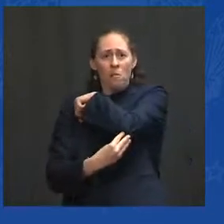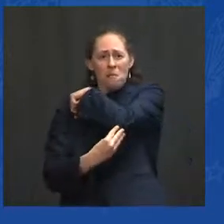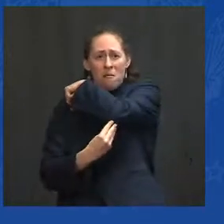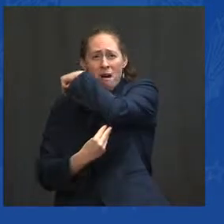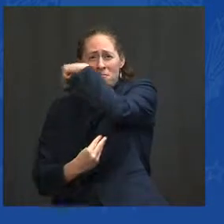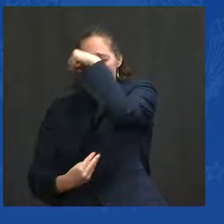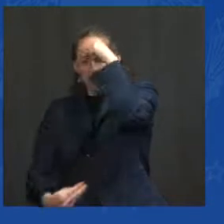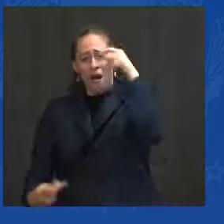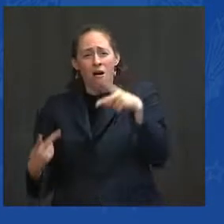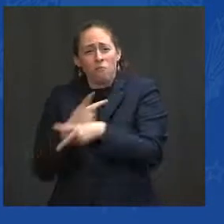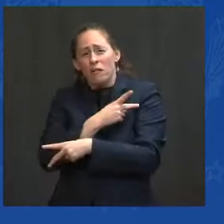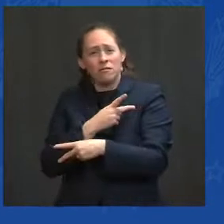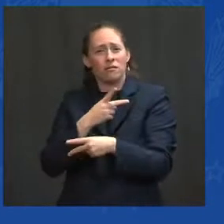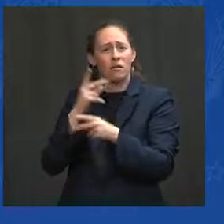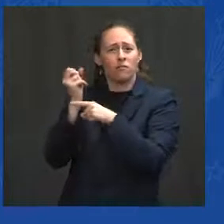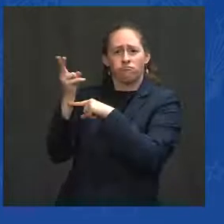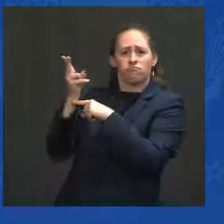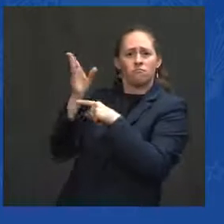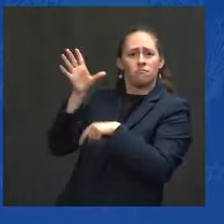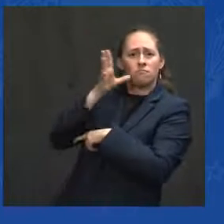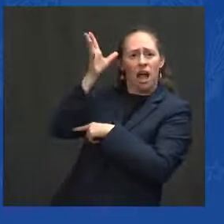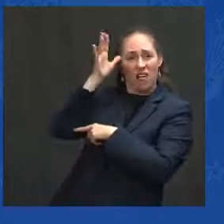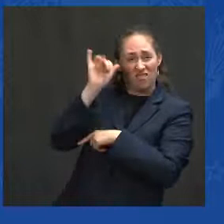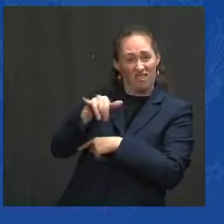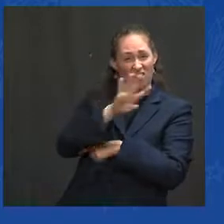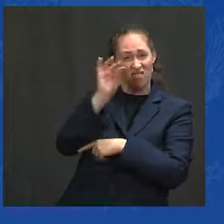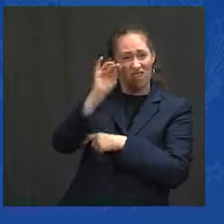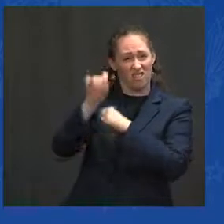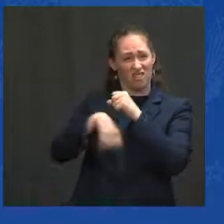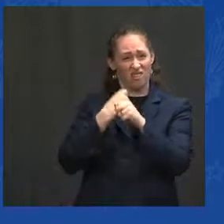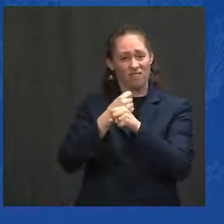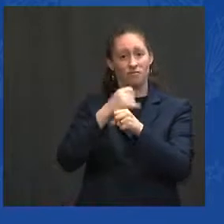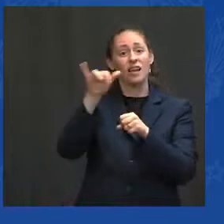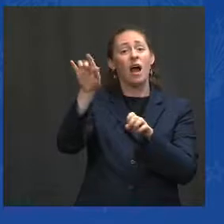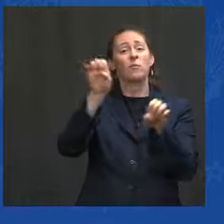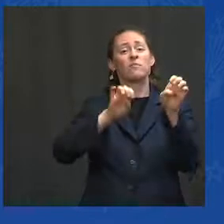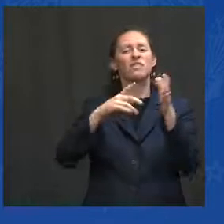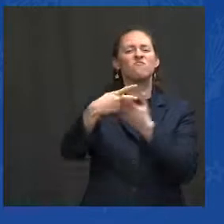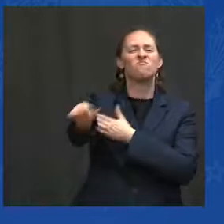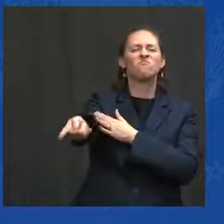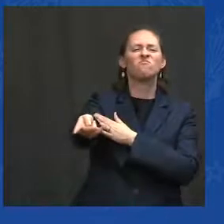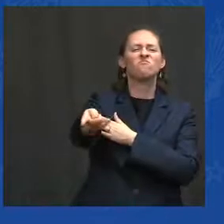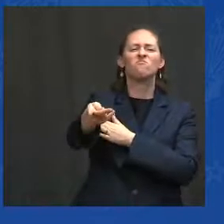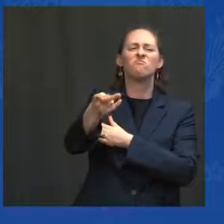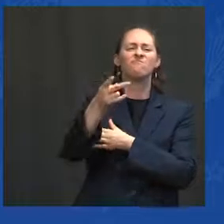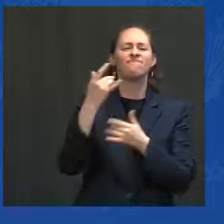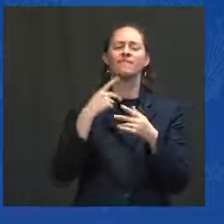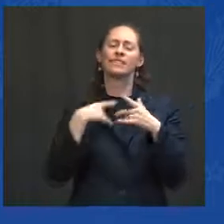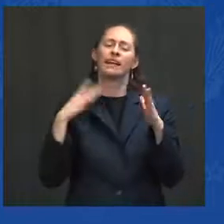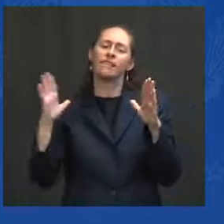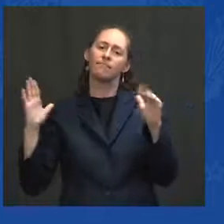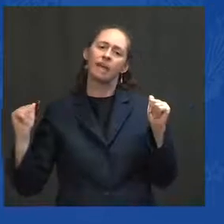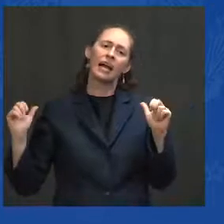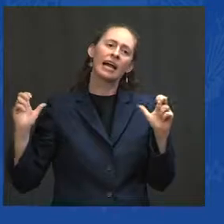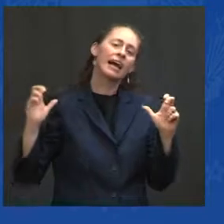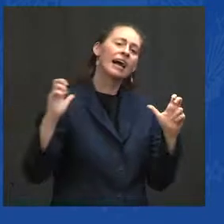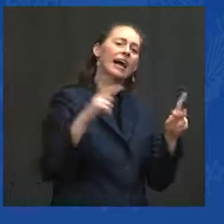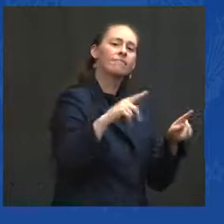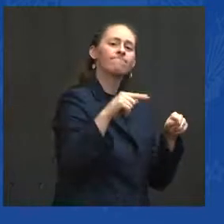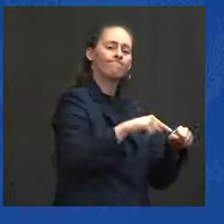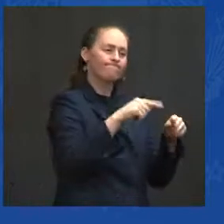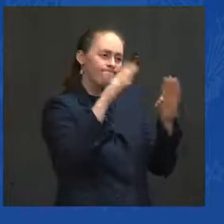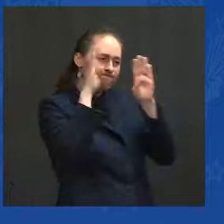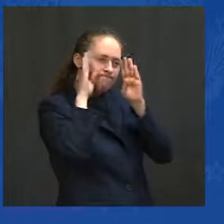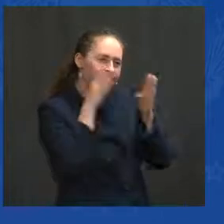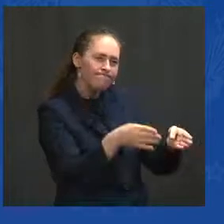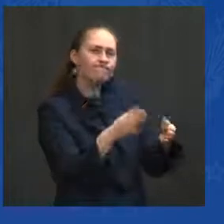the experiment failed. We have to get back to an economy that grows from the bottom up and the middle out.